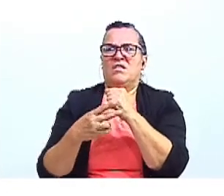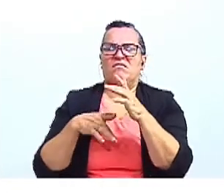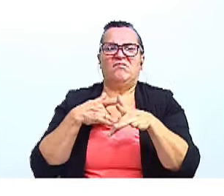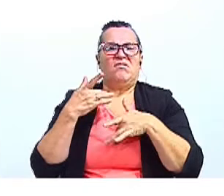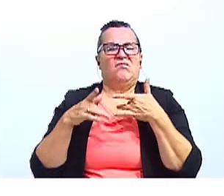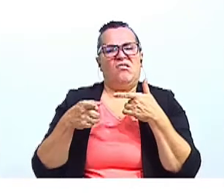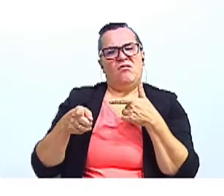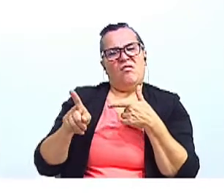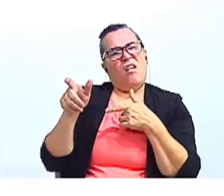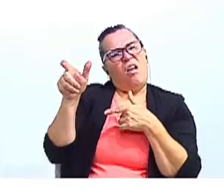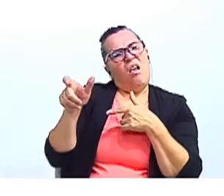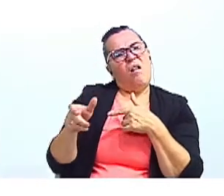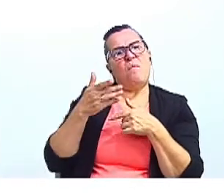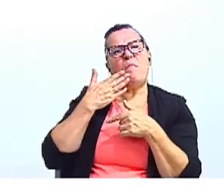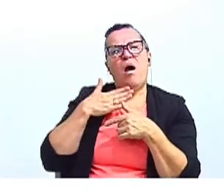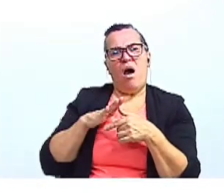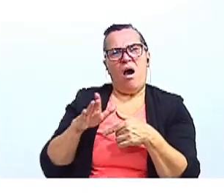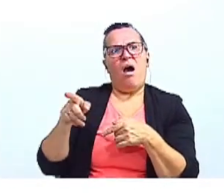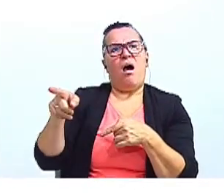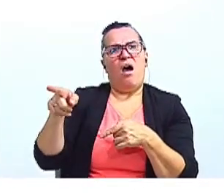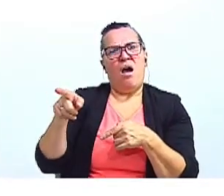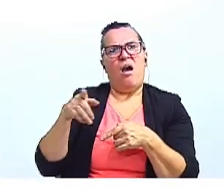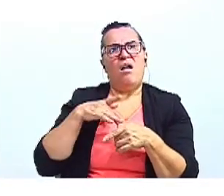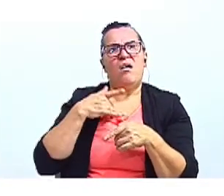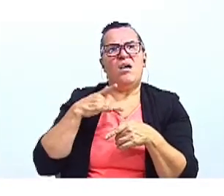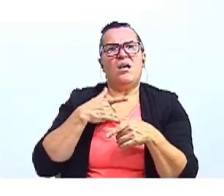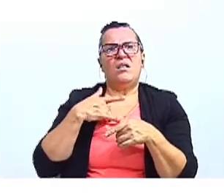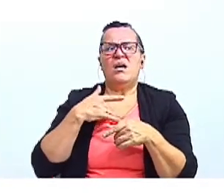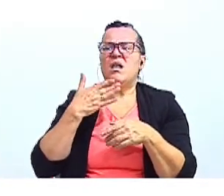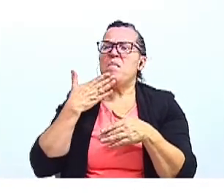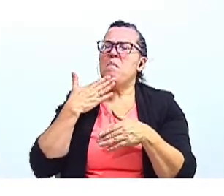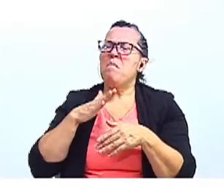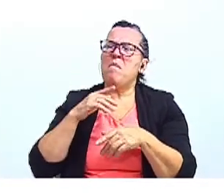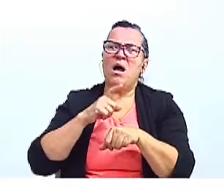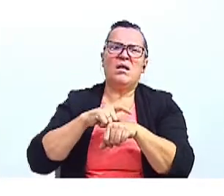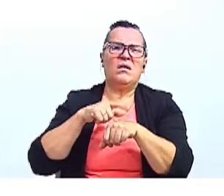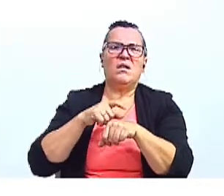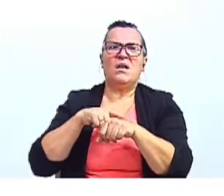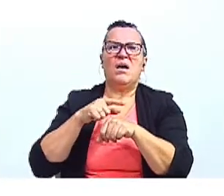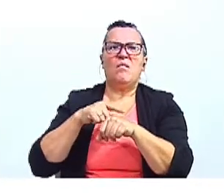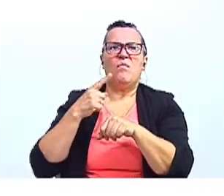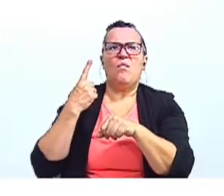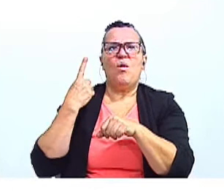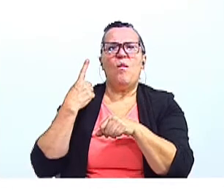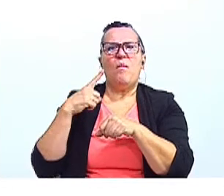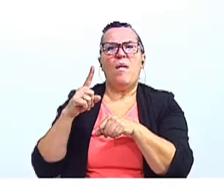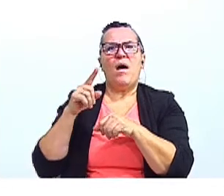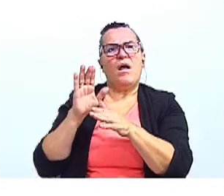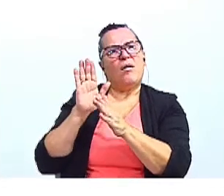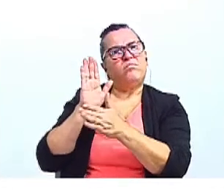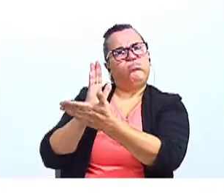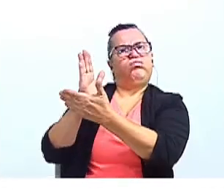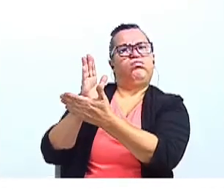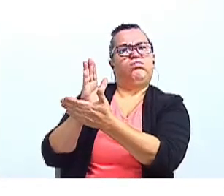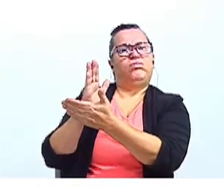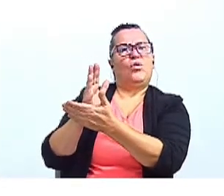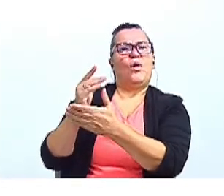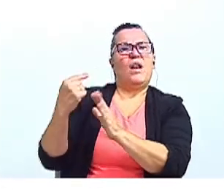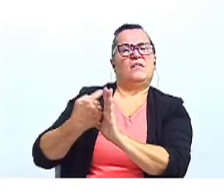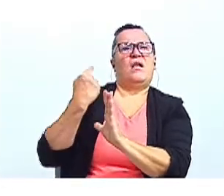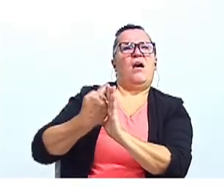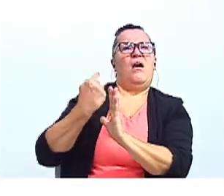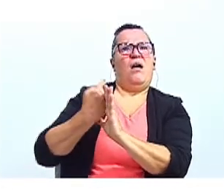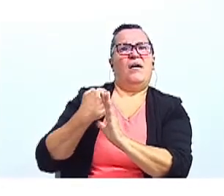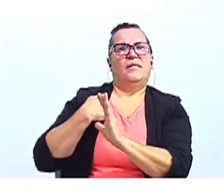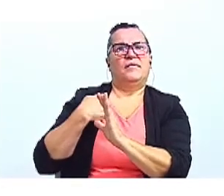bad because of it, and has a hard time stopping what is happening to them. Number 2,